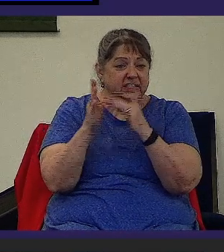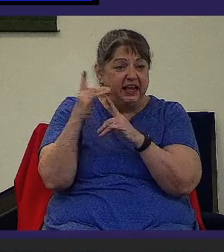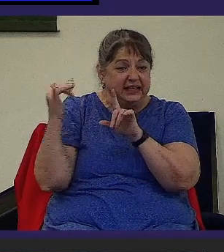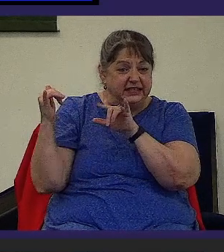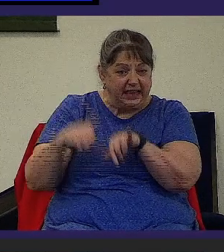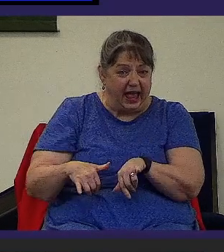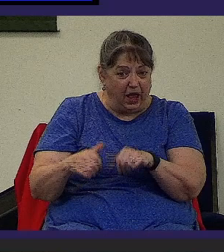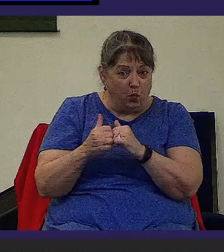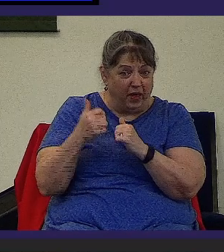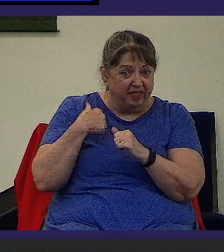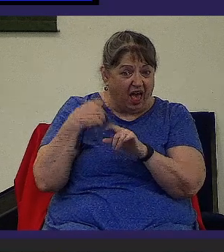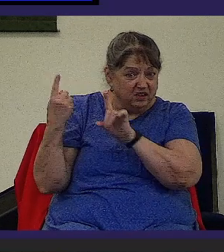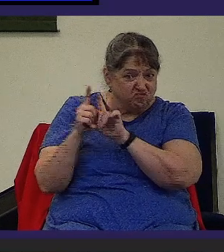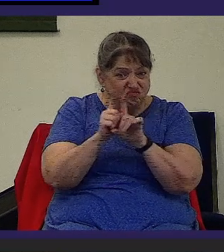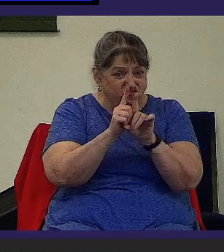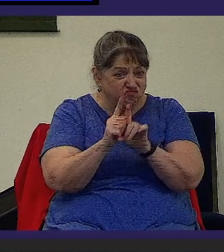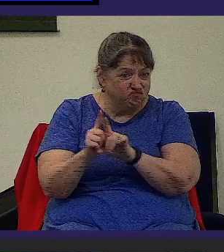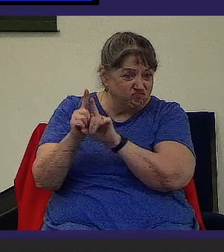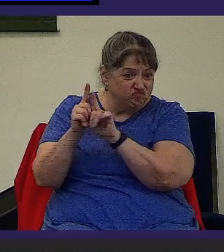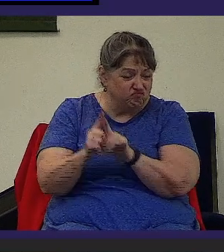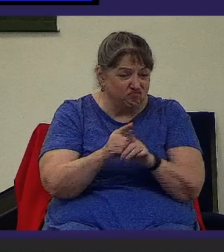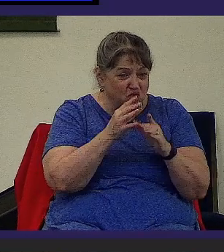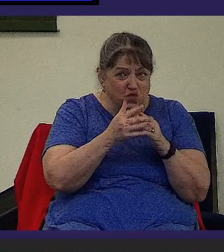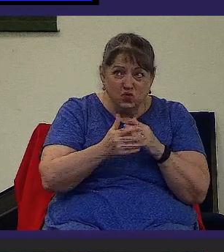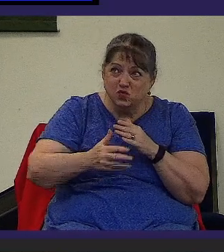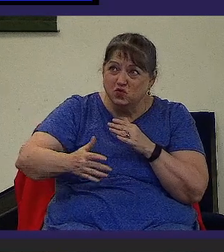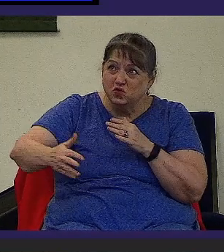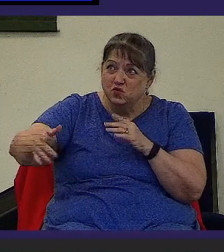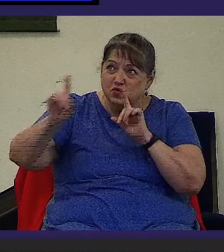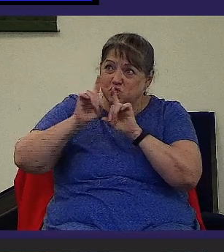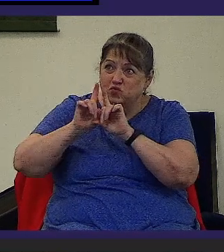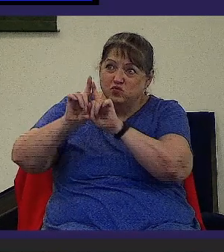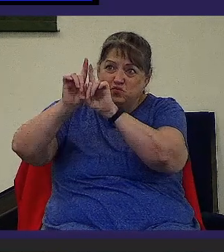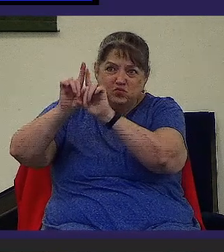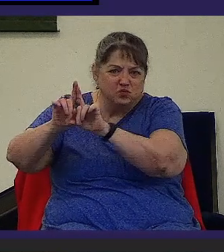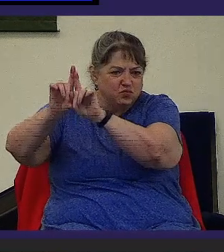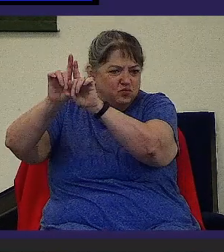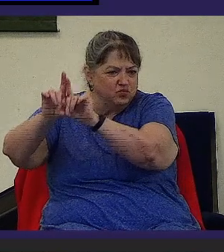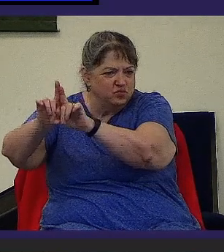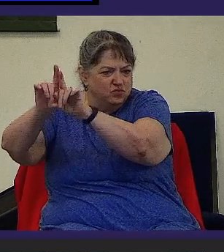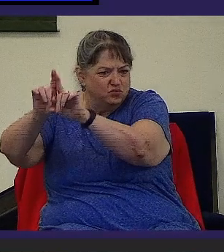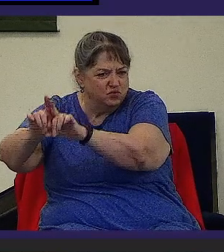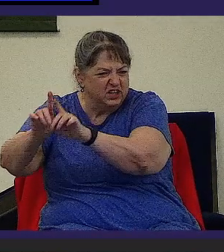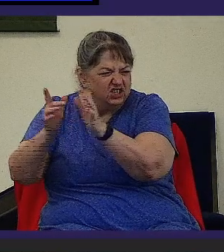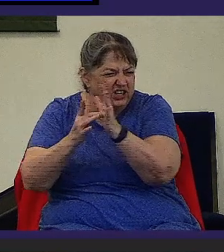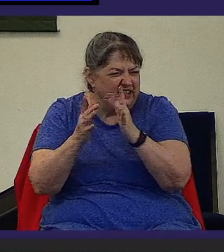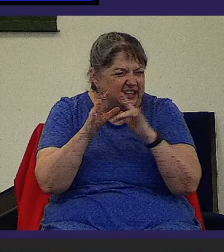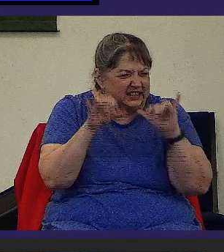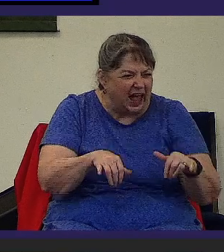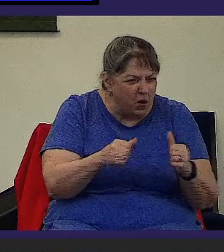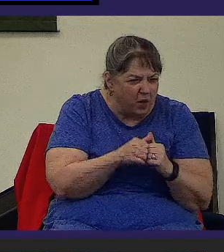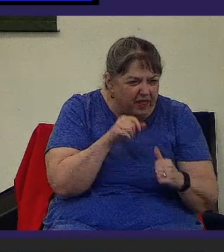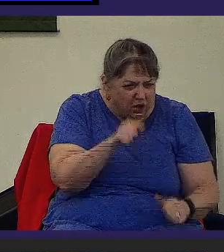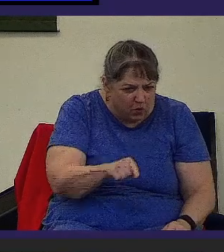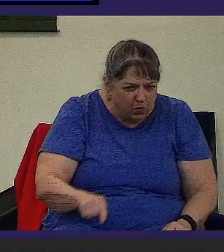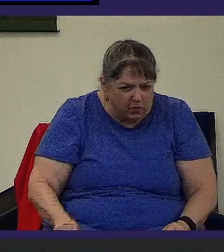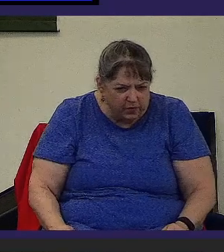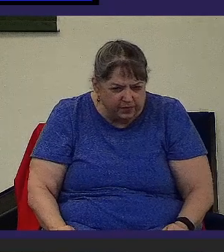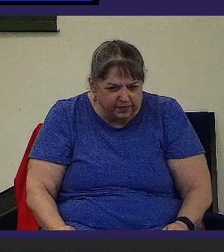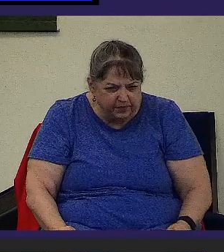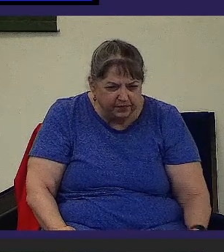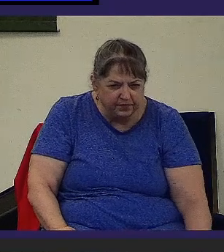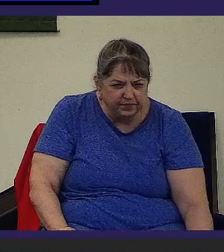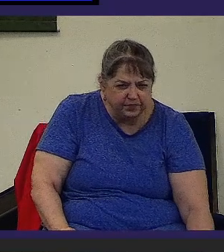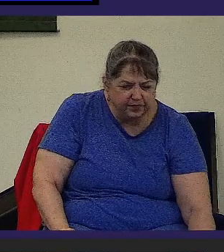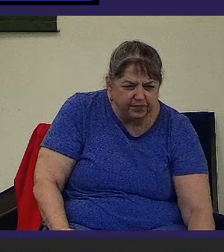there's never time when he's not with you let me finish with this thought as i as i